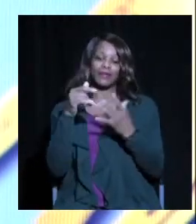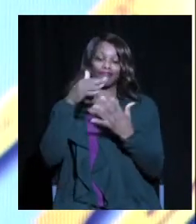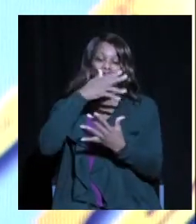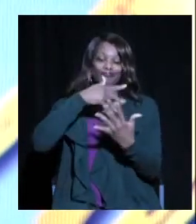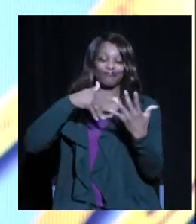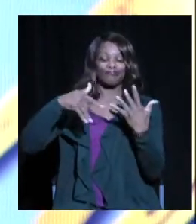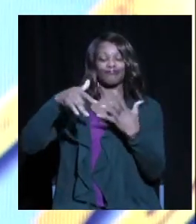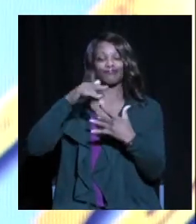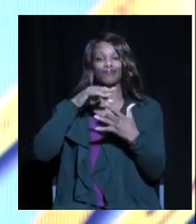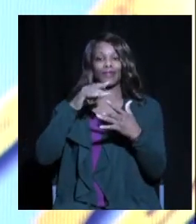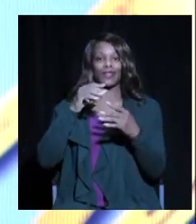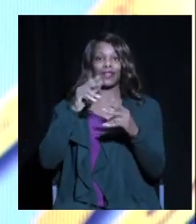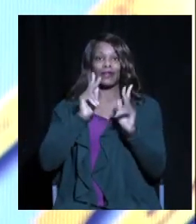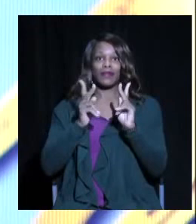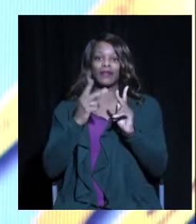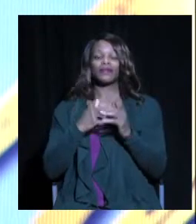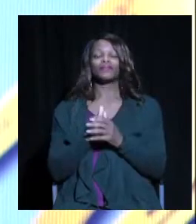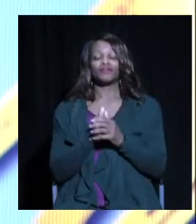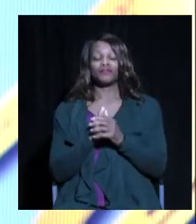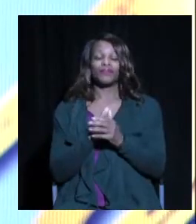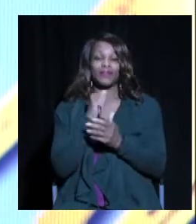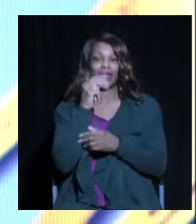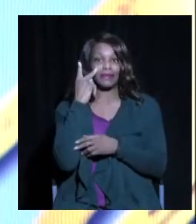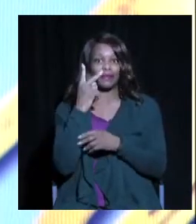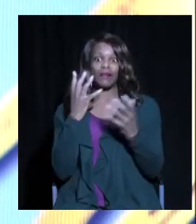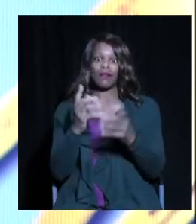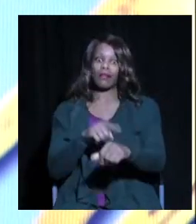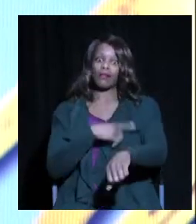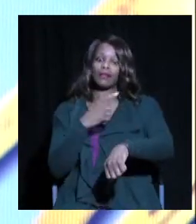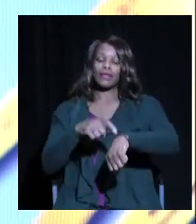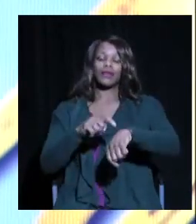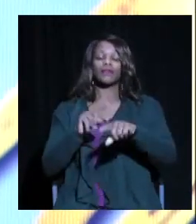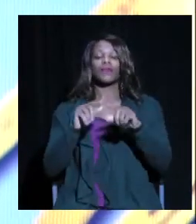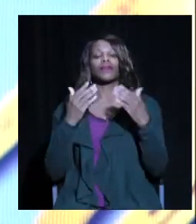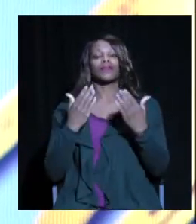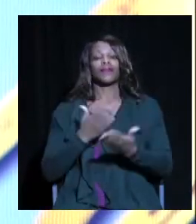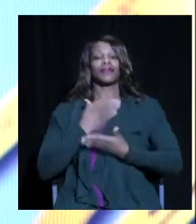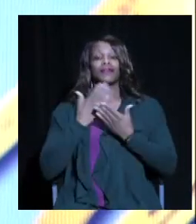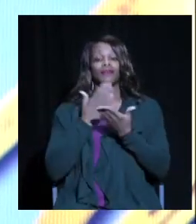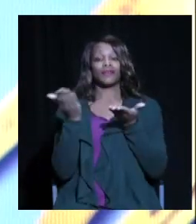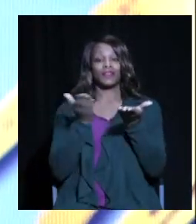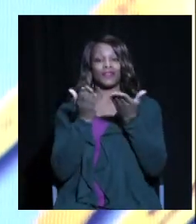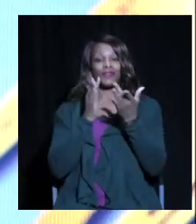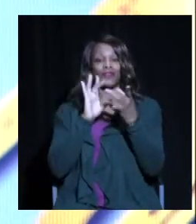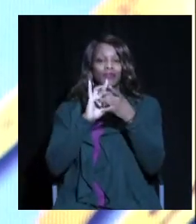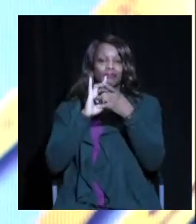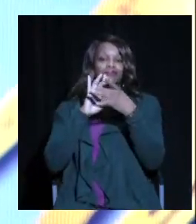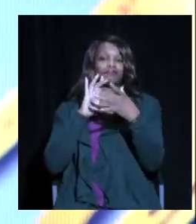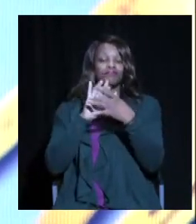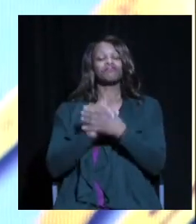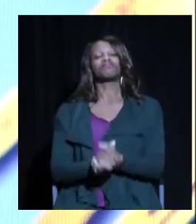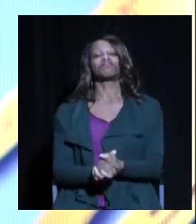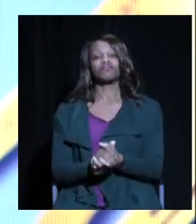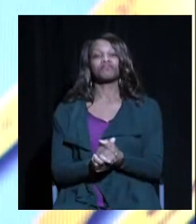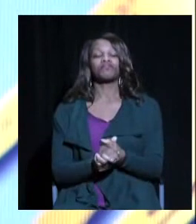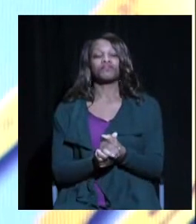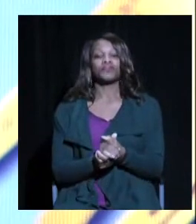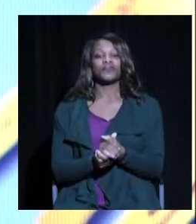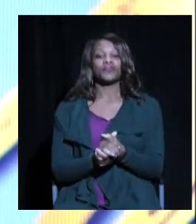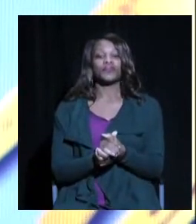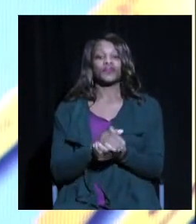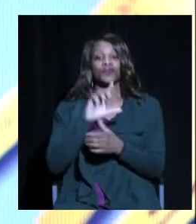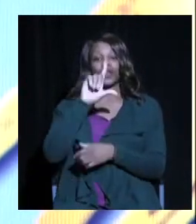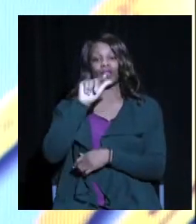in person. I haven't seen so many of y'all in a long time, but I'm grateful to be able to serve you from afar this morning. And we are going to be in